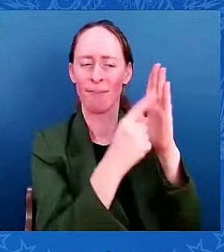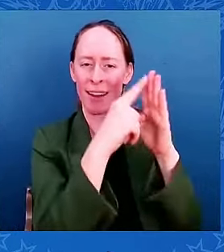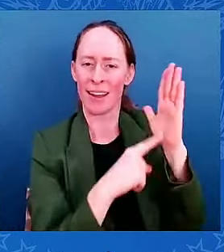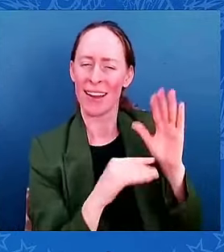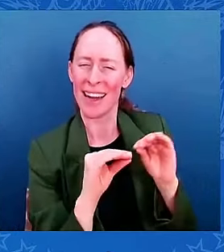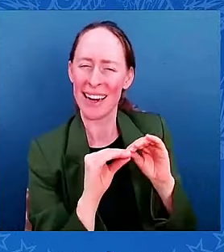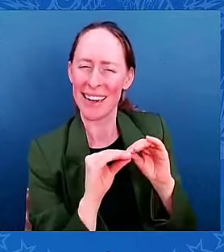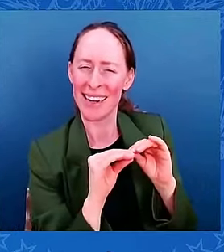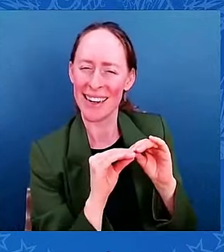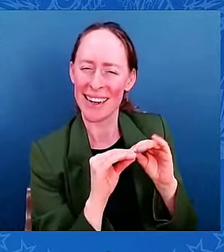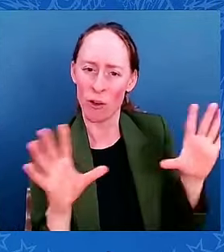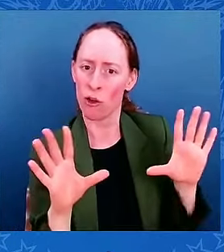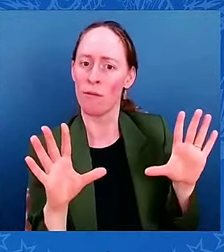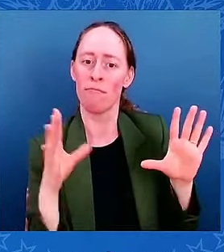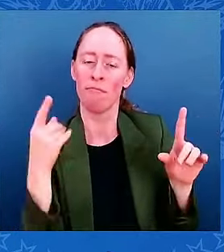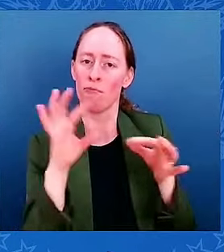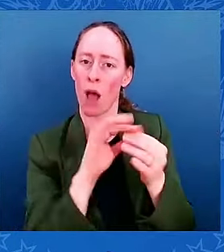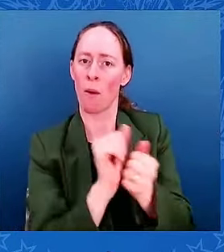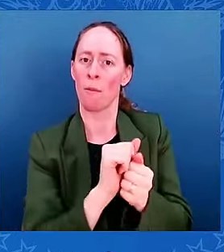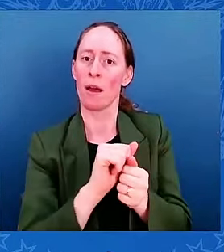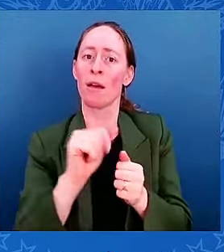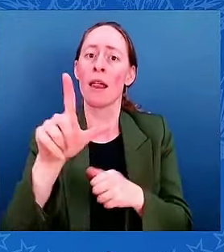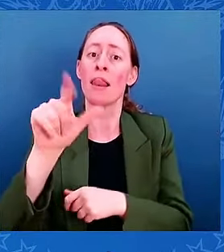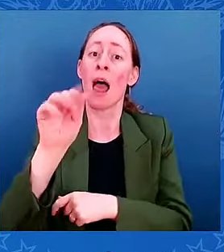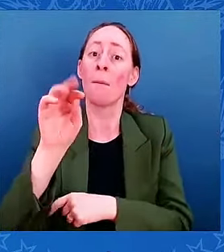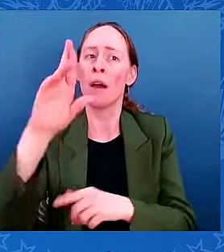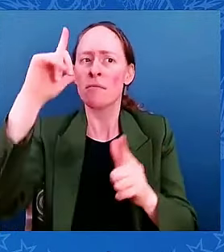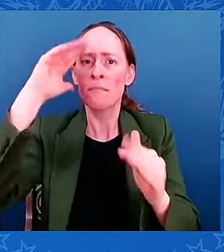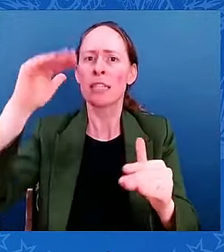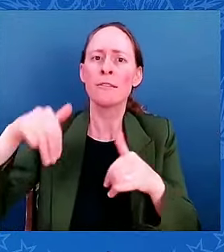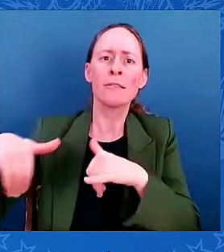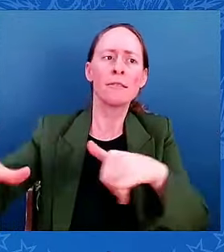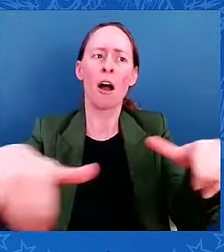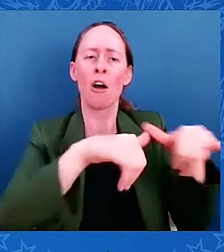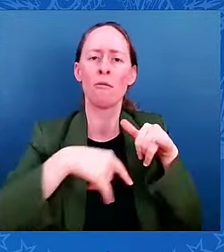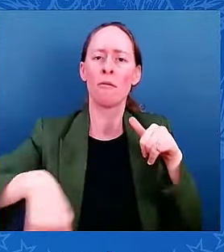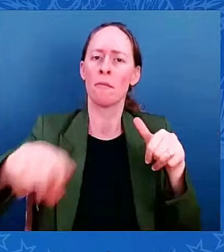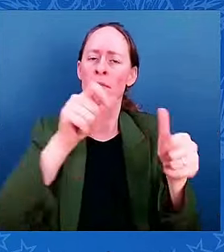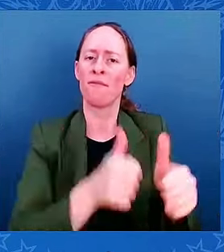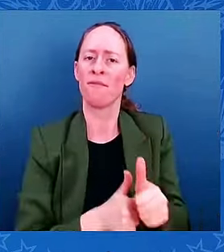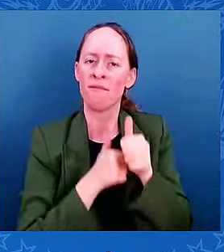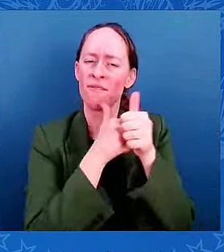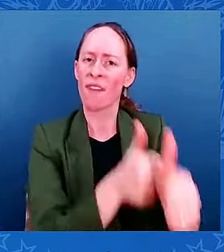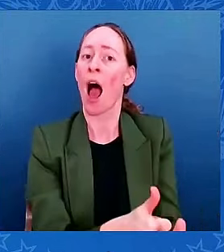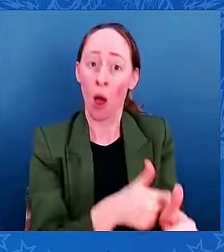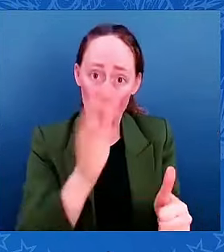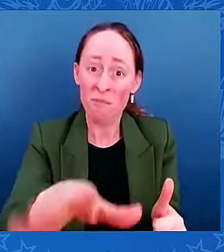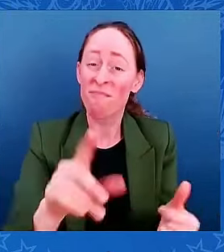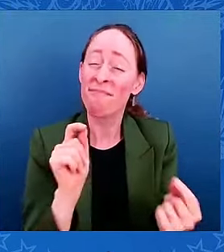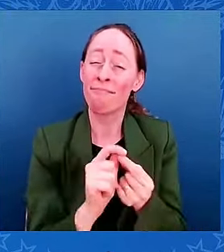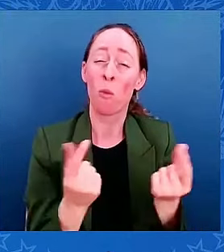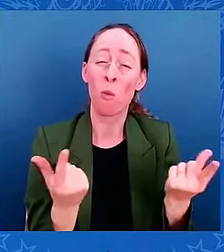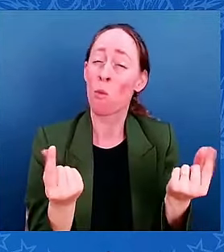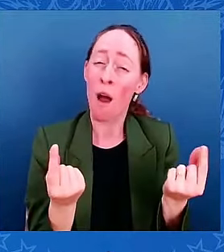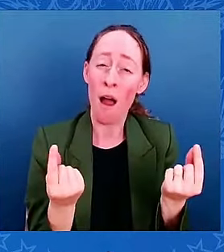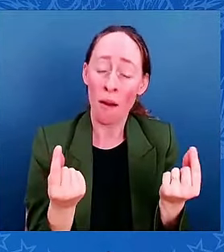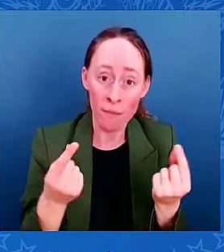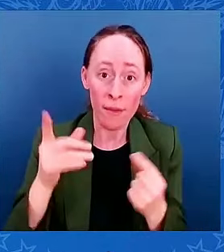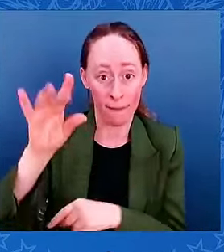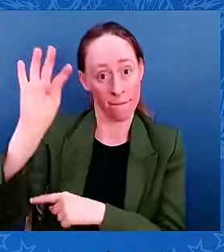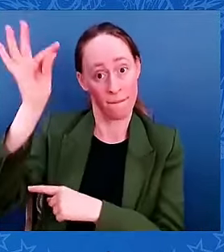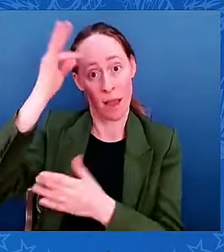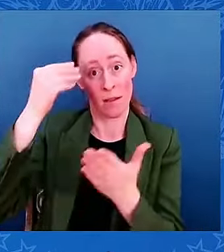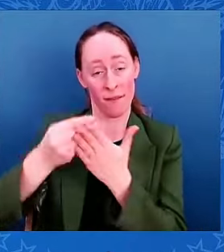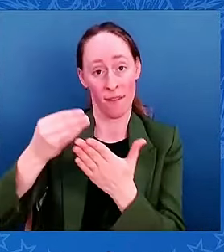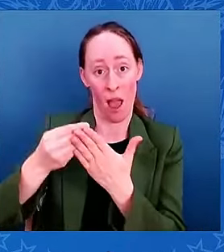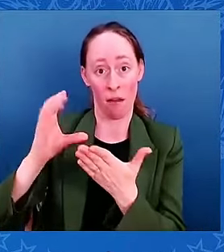And here's why what my executive order will do. For jobs created using federal dollars, Good Jobs Executive Order will